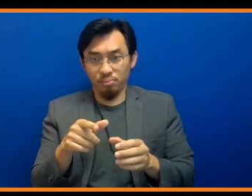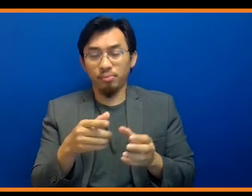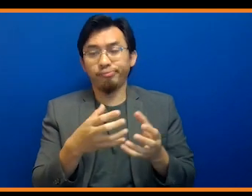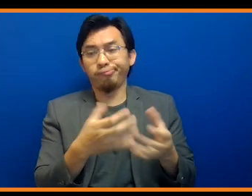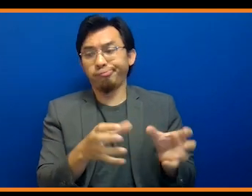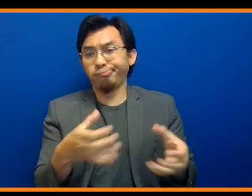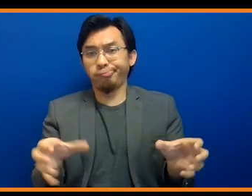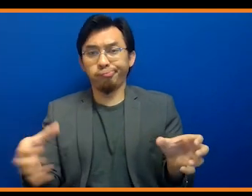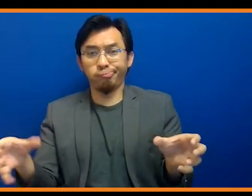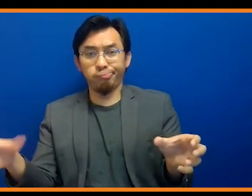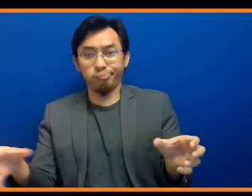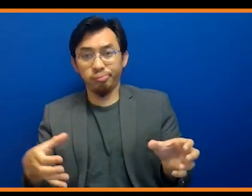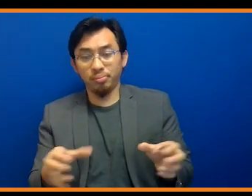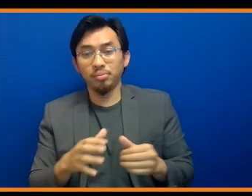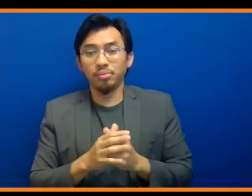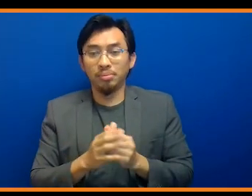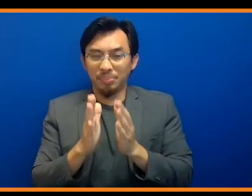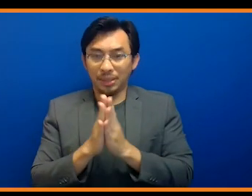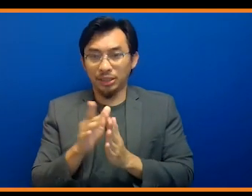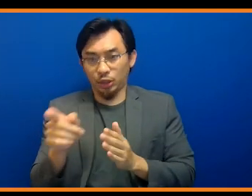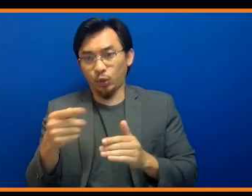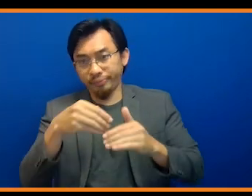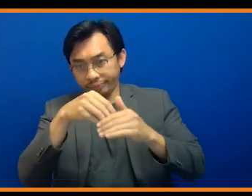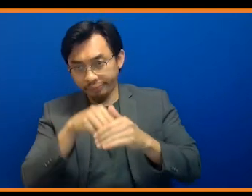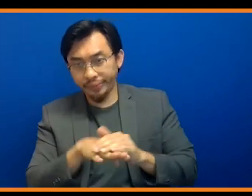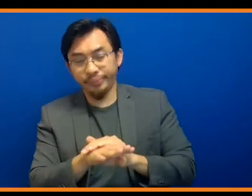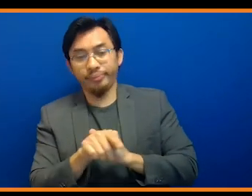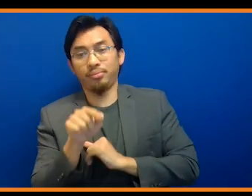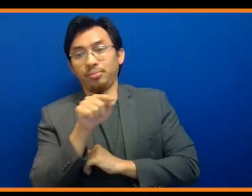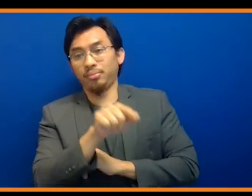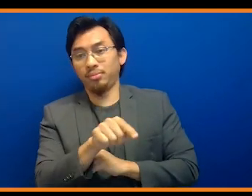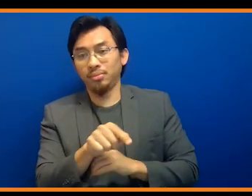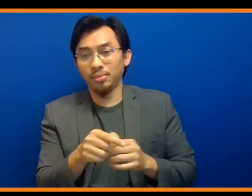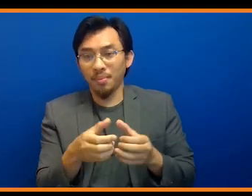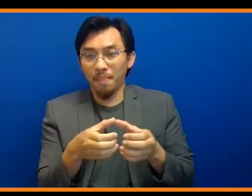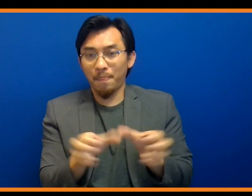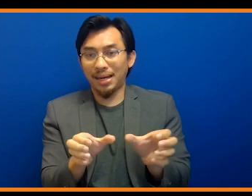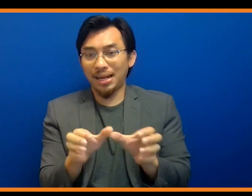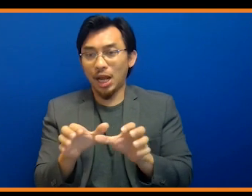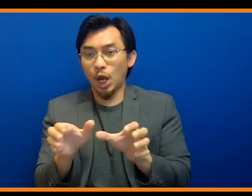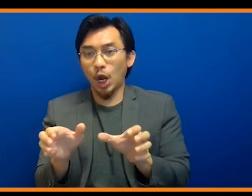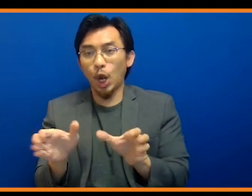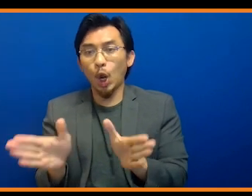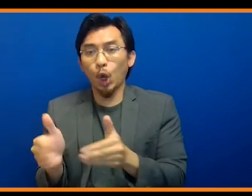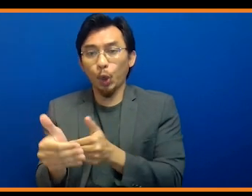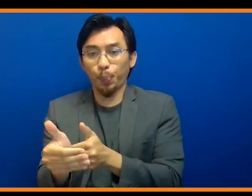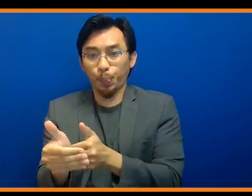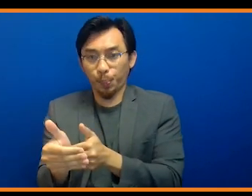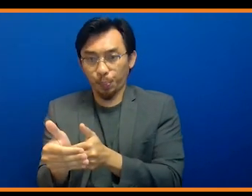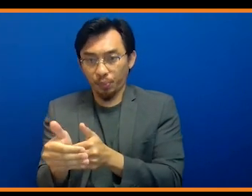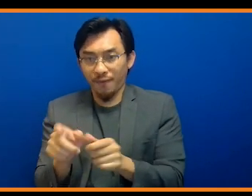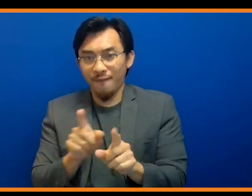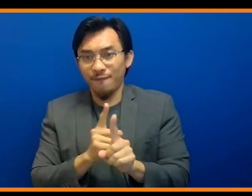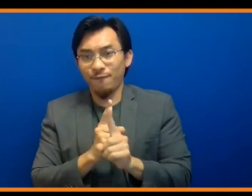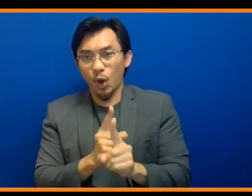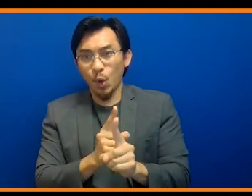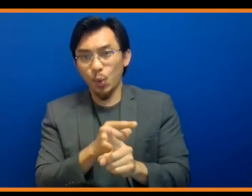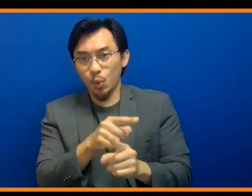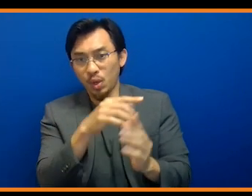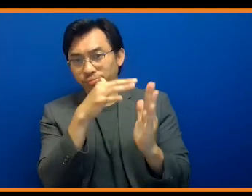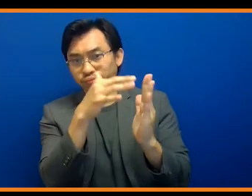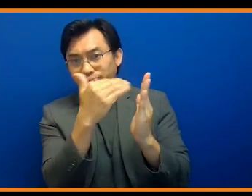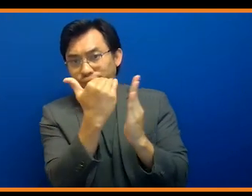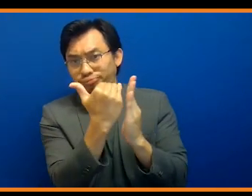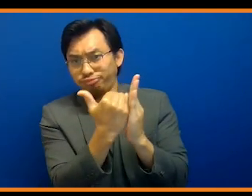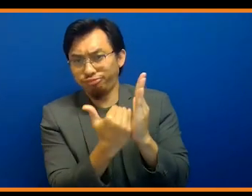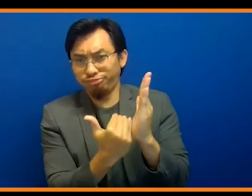distributed. Please go ahead to go into your breakout rooms based on the group, and then you